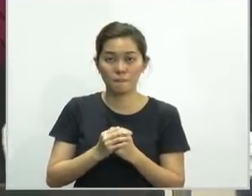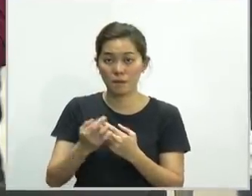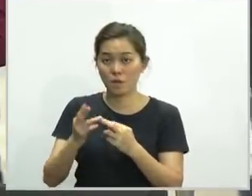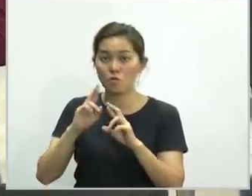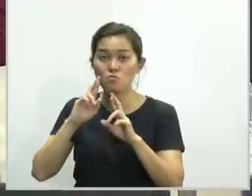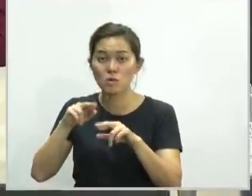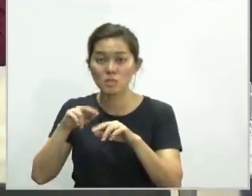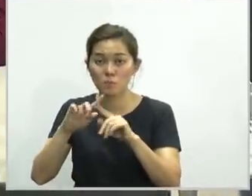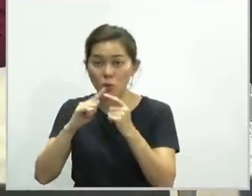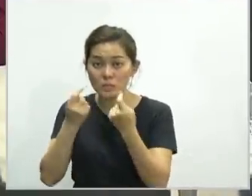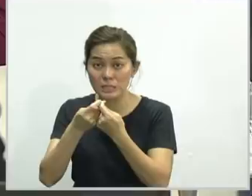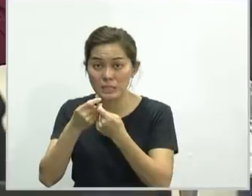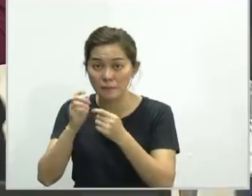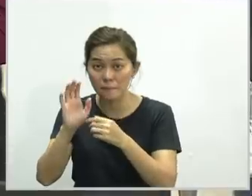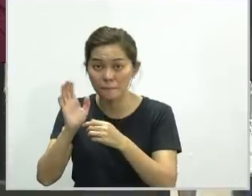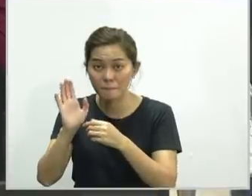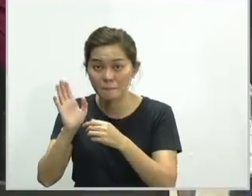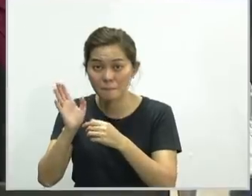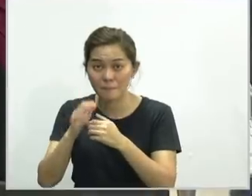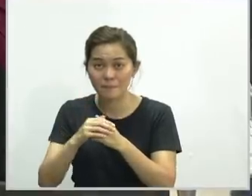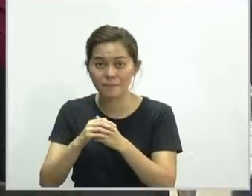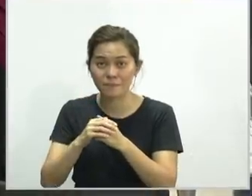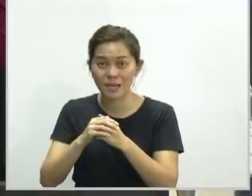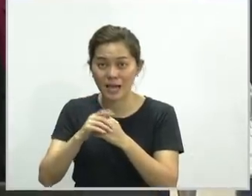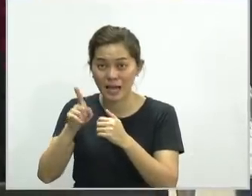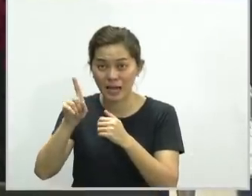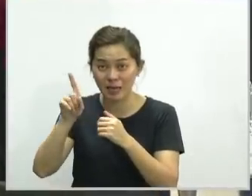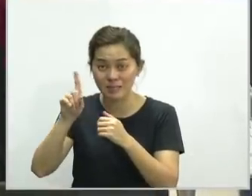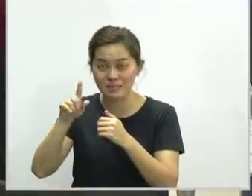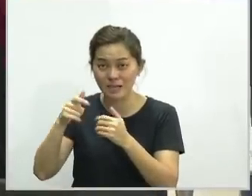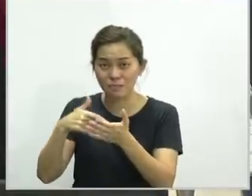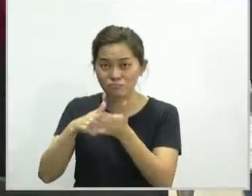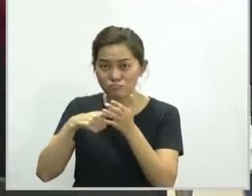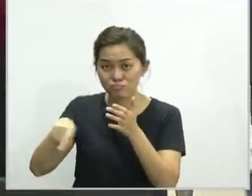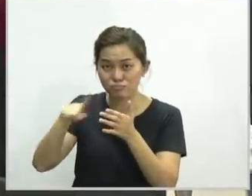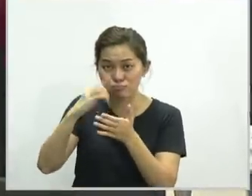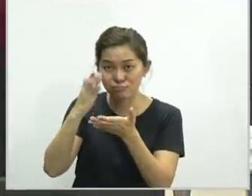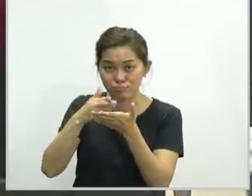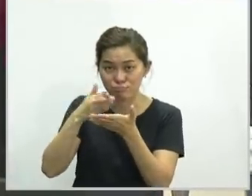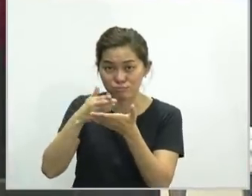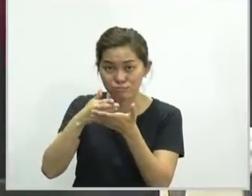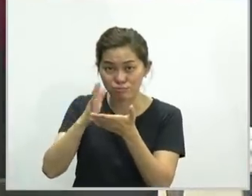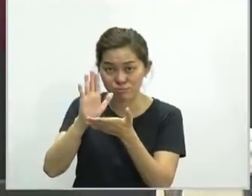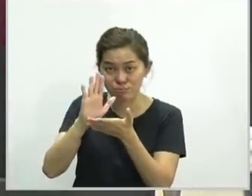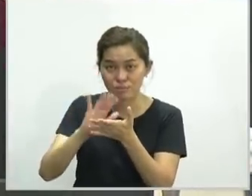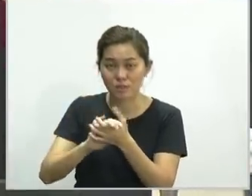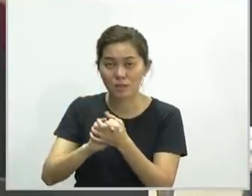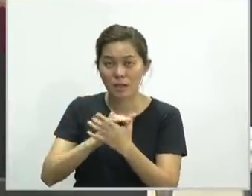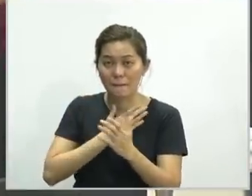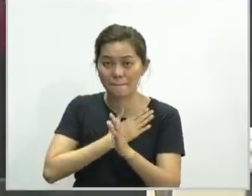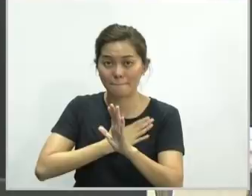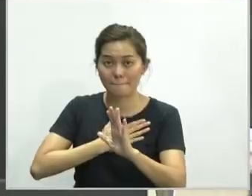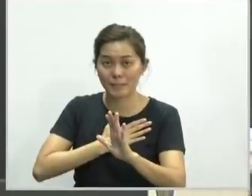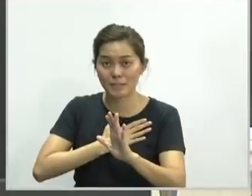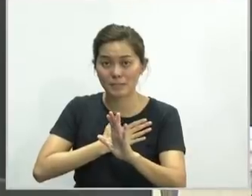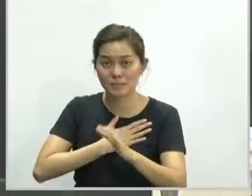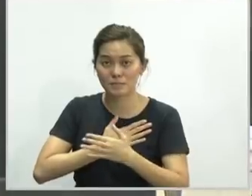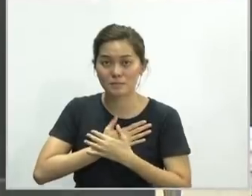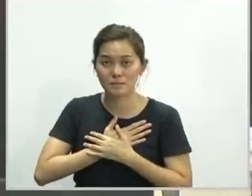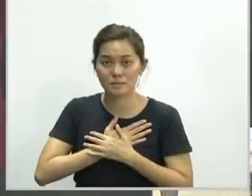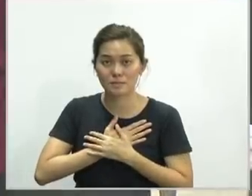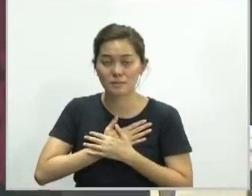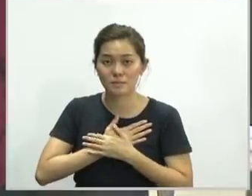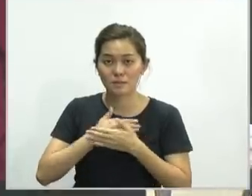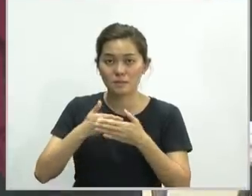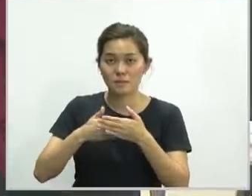Response team, I need you all to stop for a moment, please. The